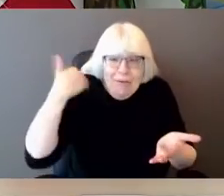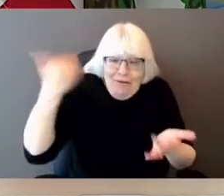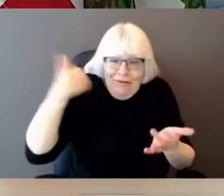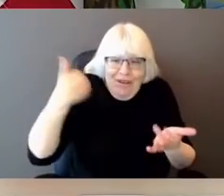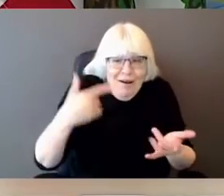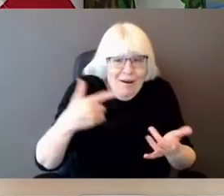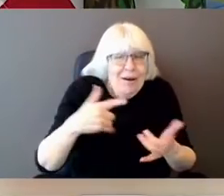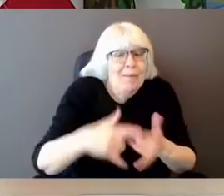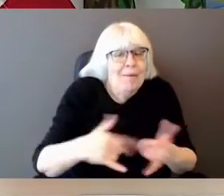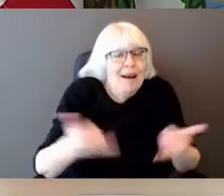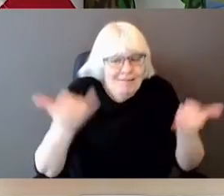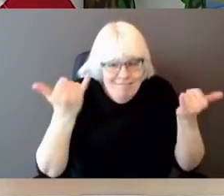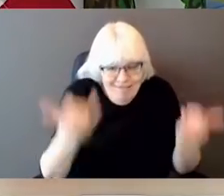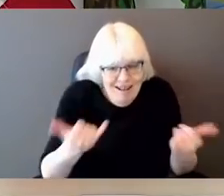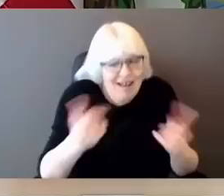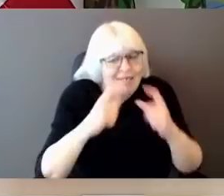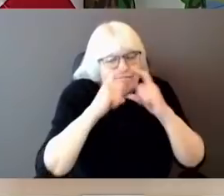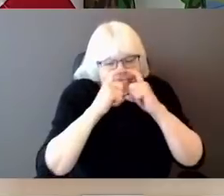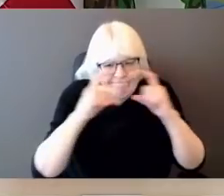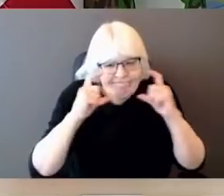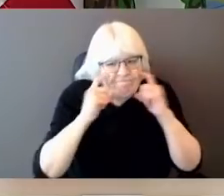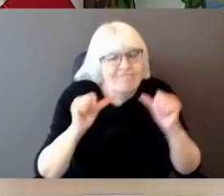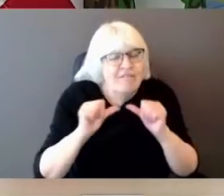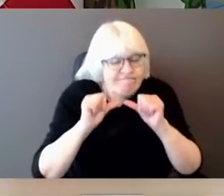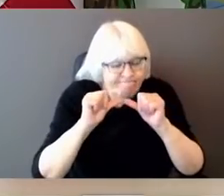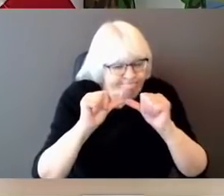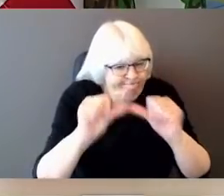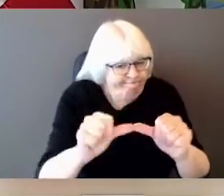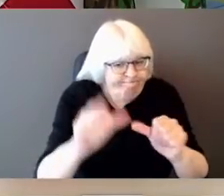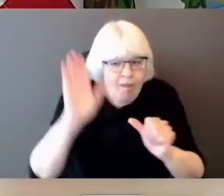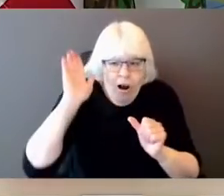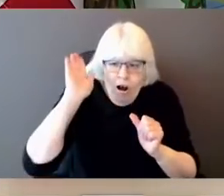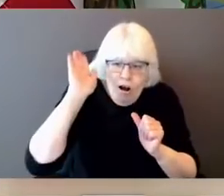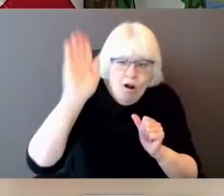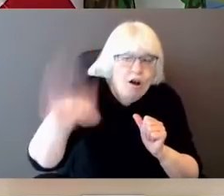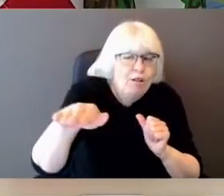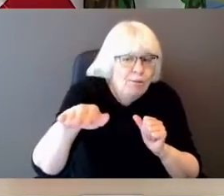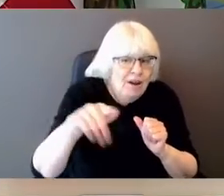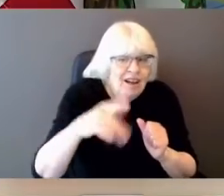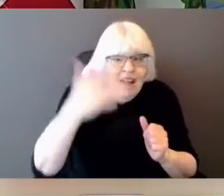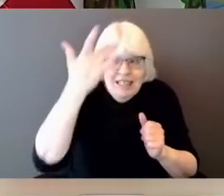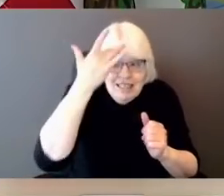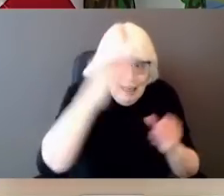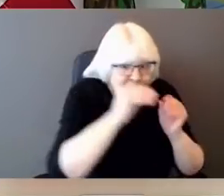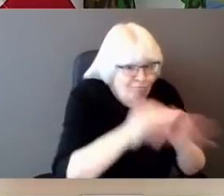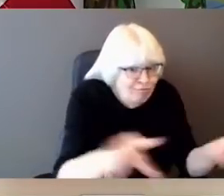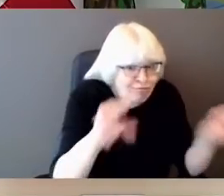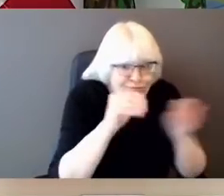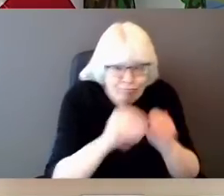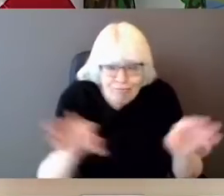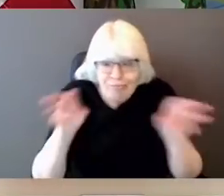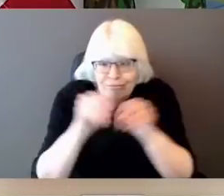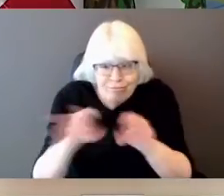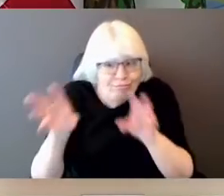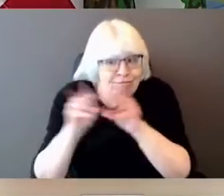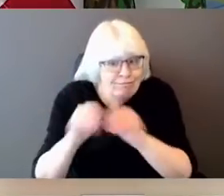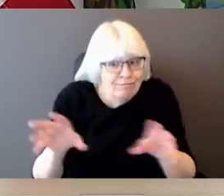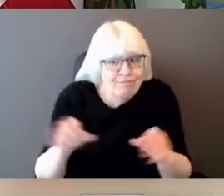manage outbreaks and some of the infection prevention control measures in institutional settings, I think, will